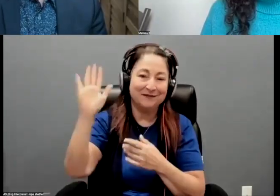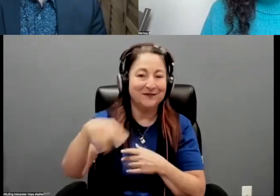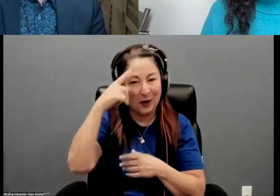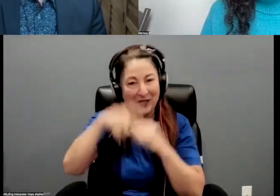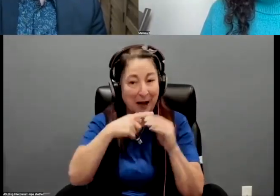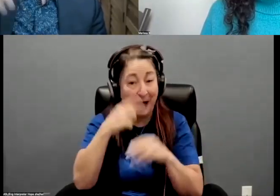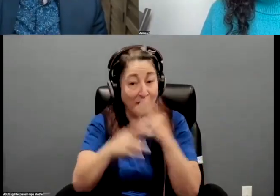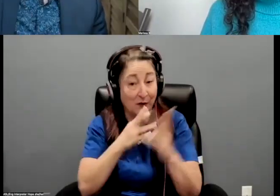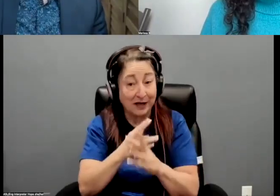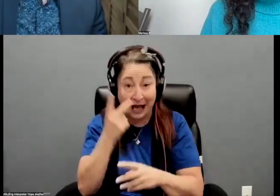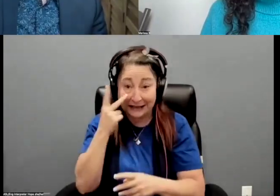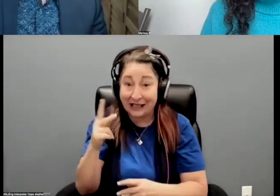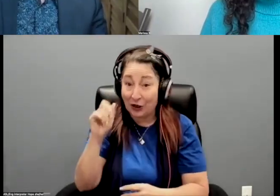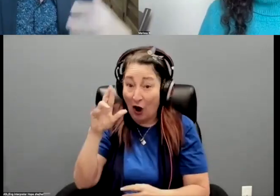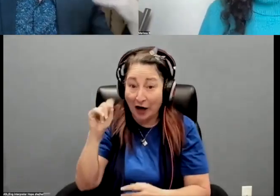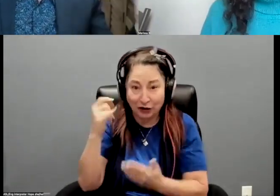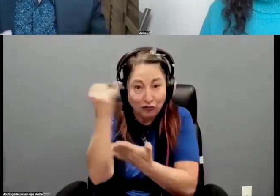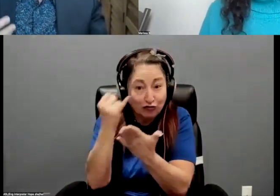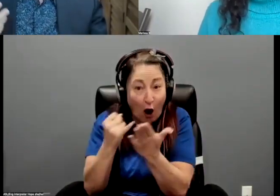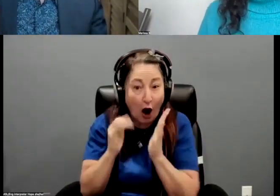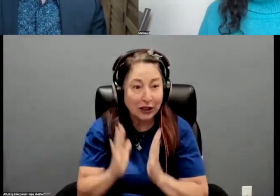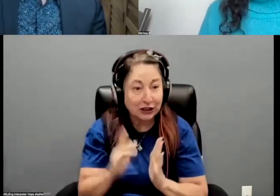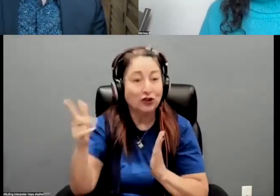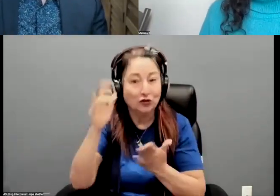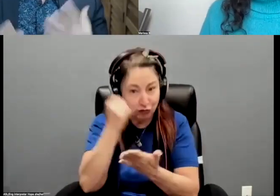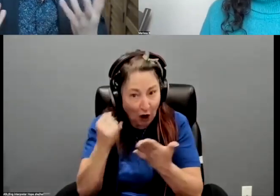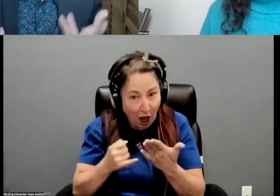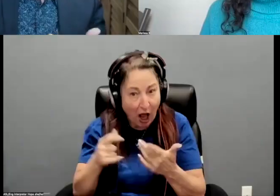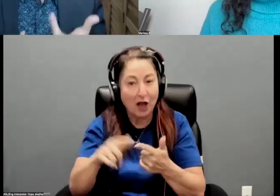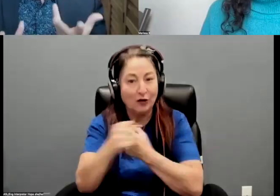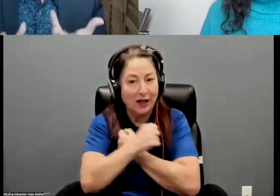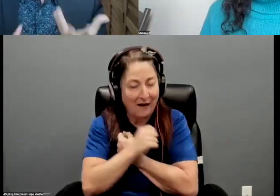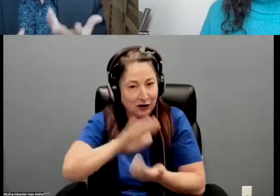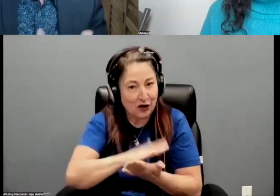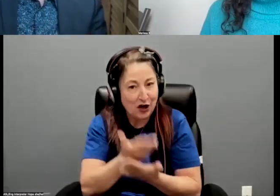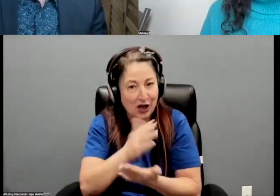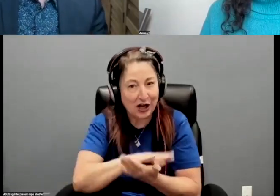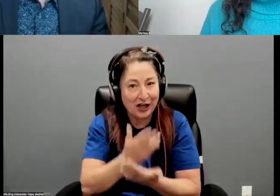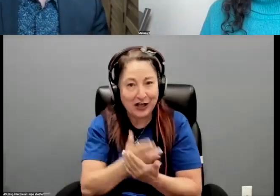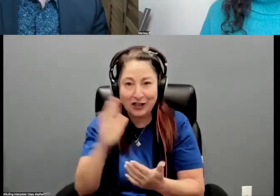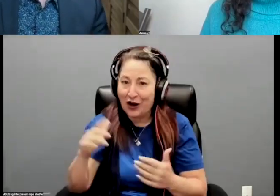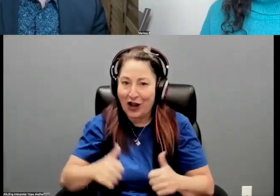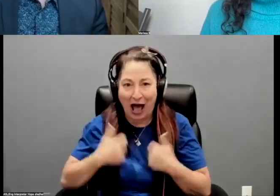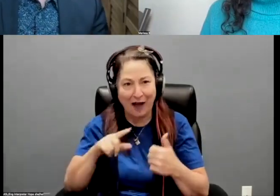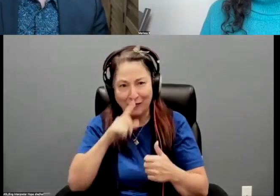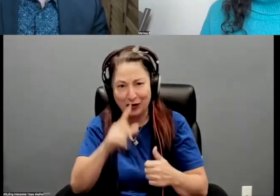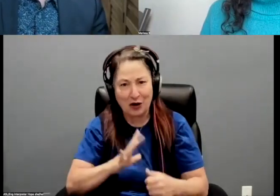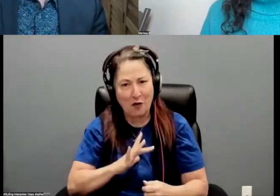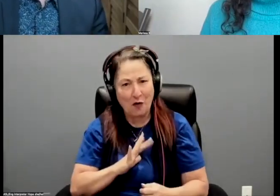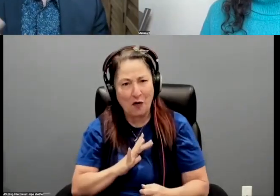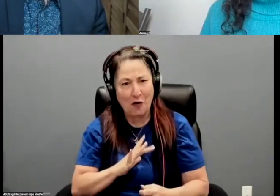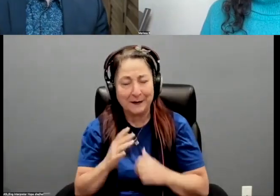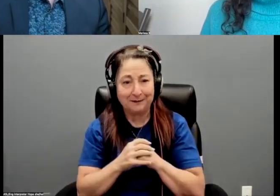an artist. I mean, you draw, you love to cook. You have a full life.